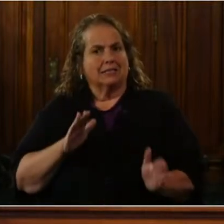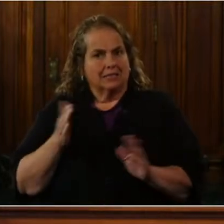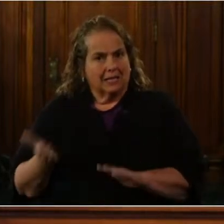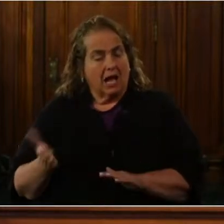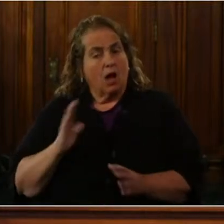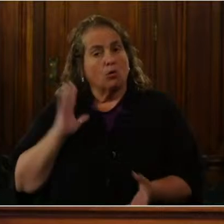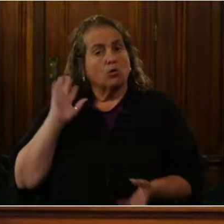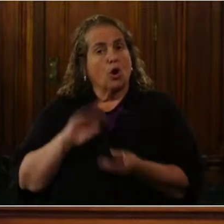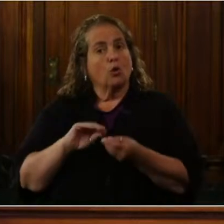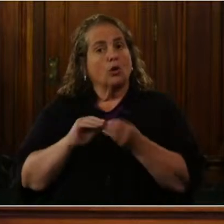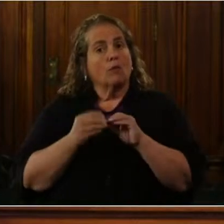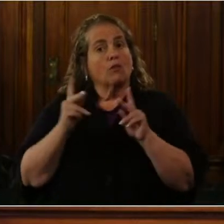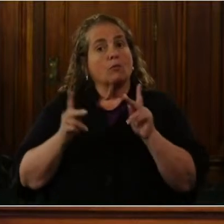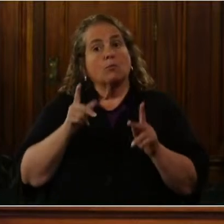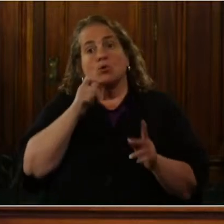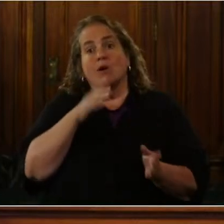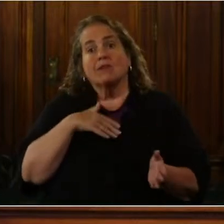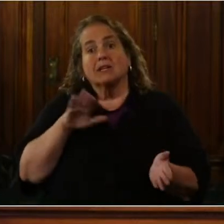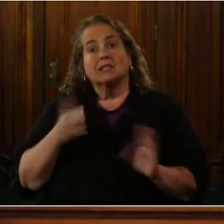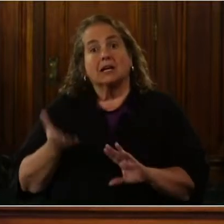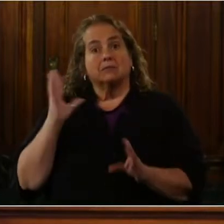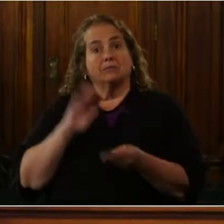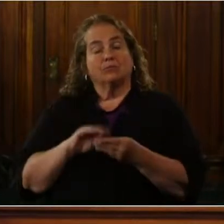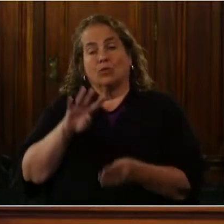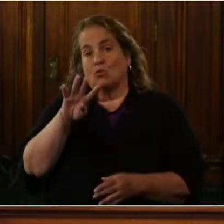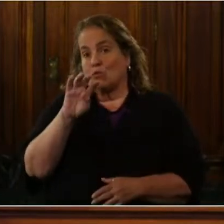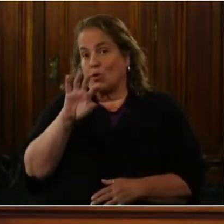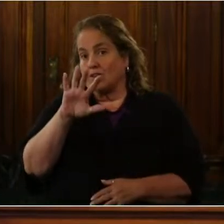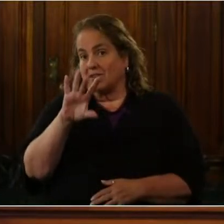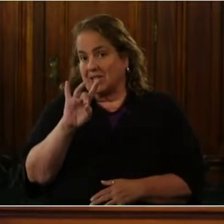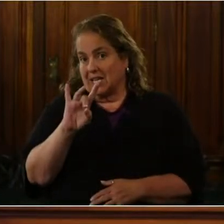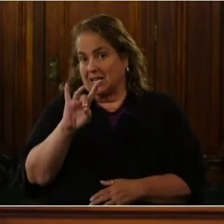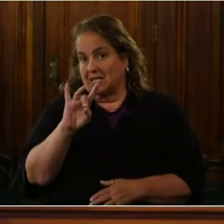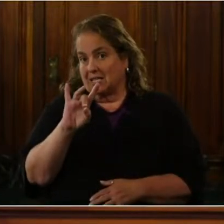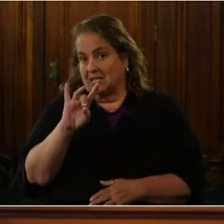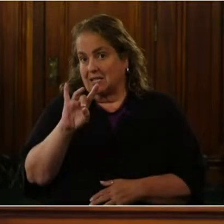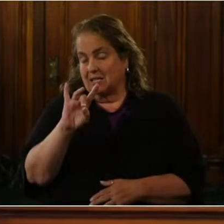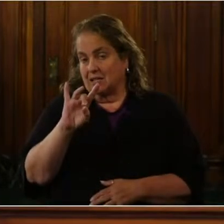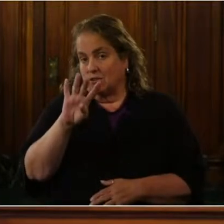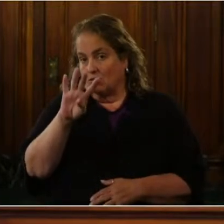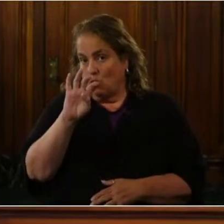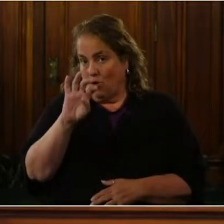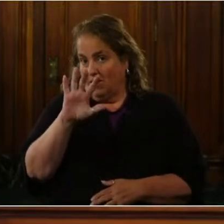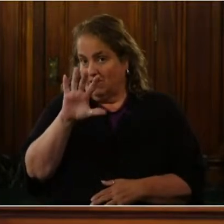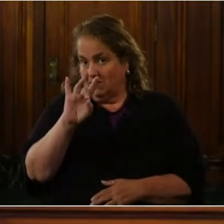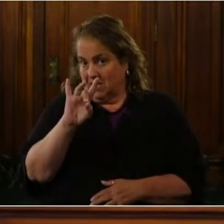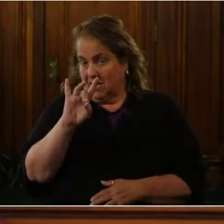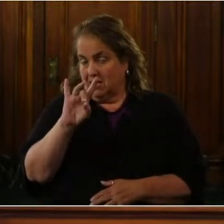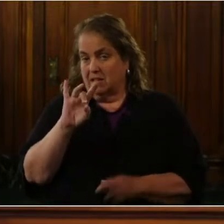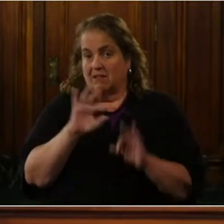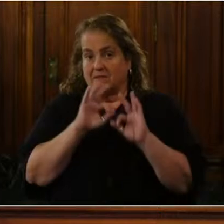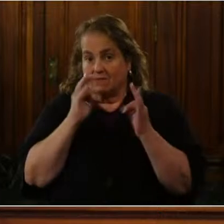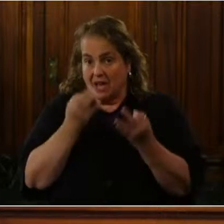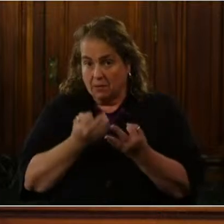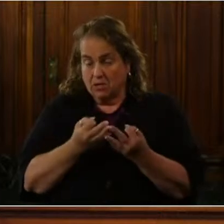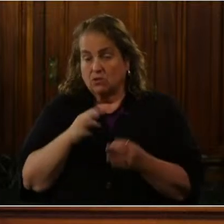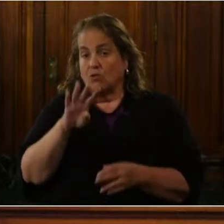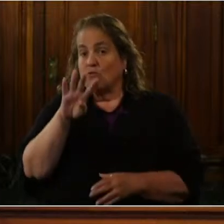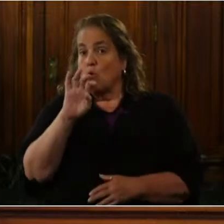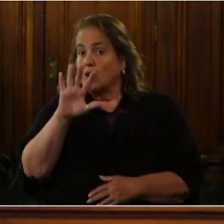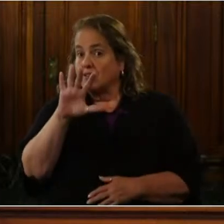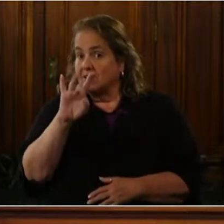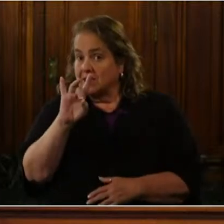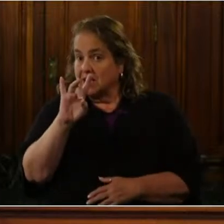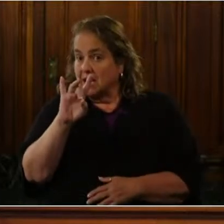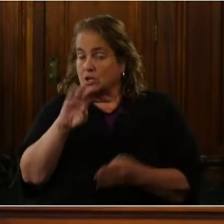of folks that we have lost is now 458. Those are 458 families,